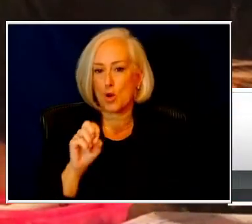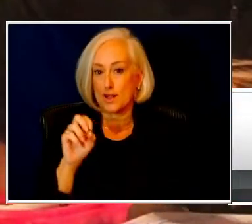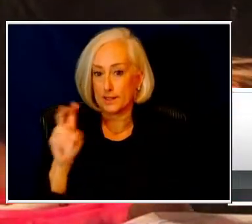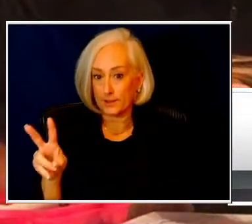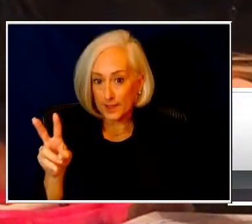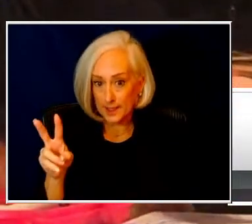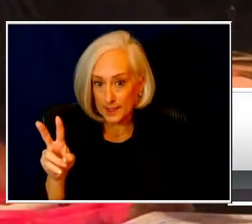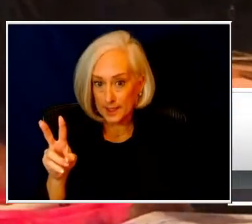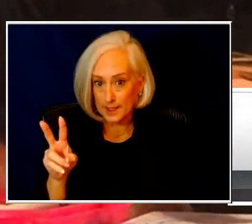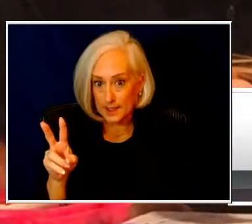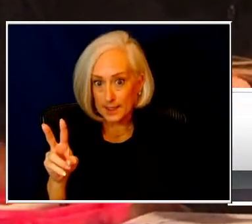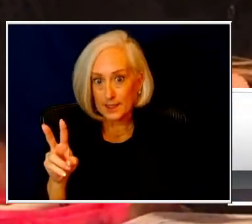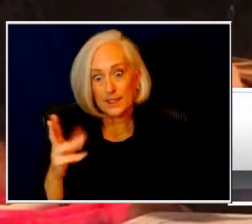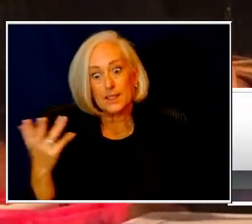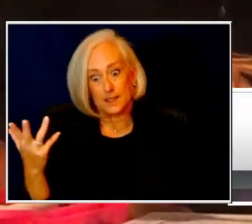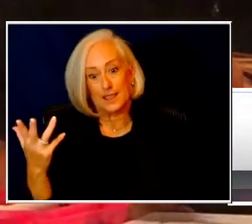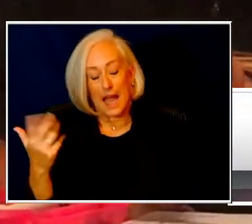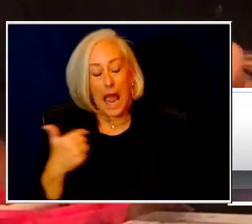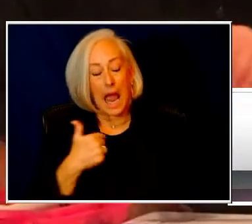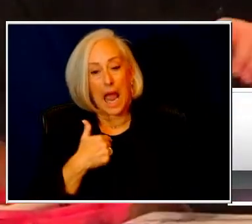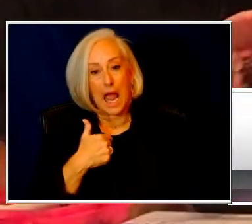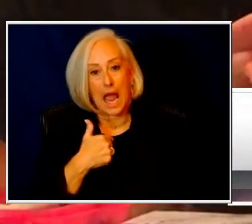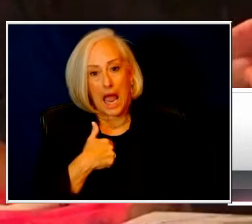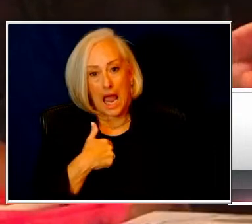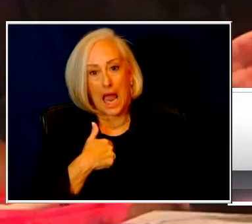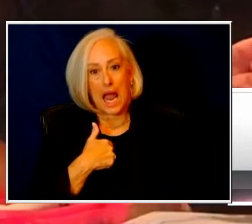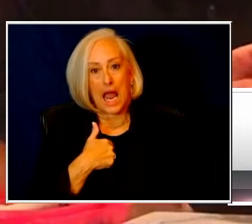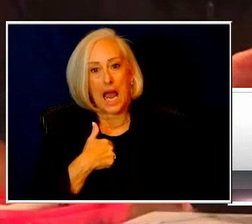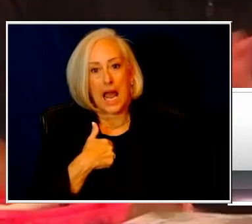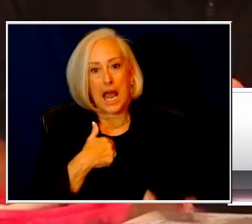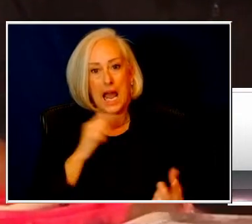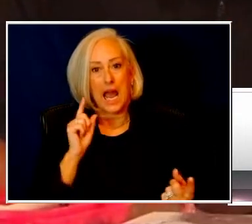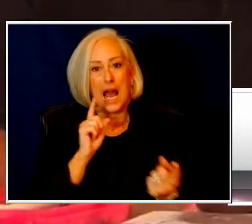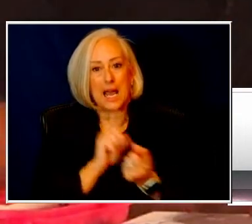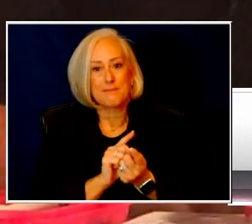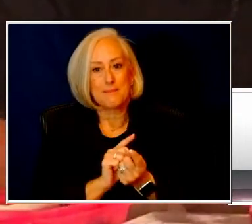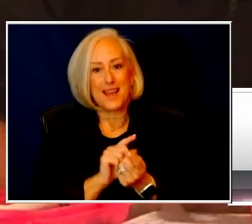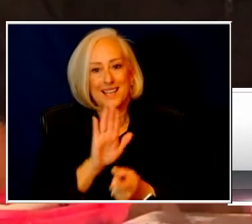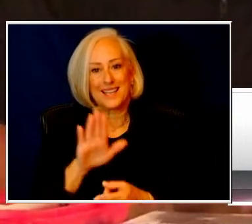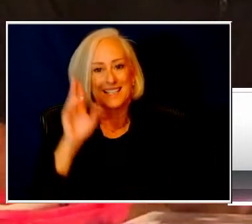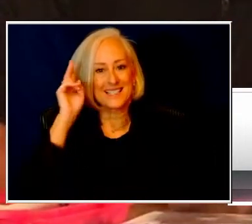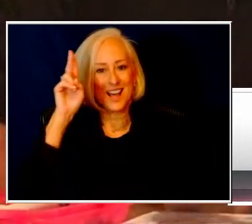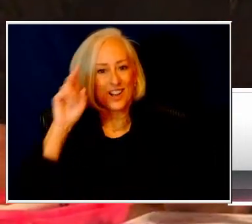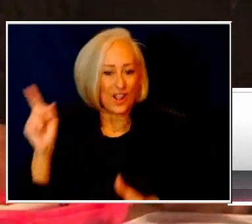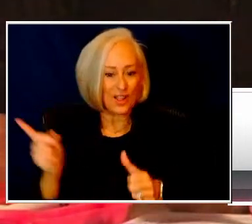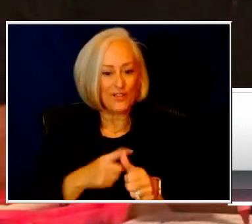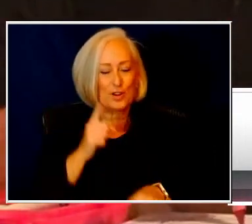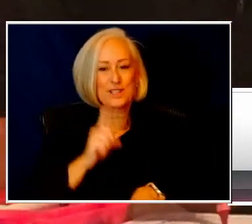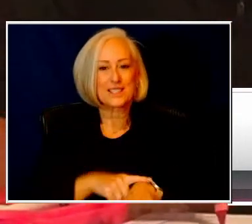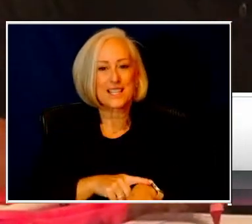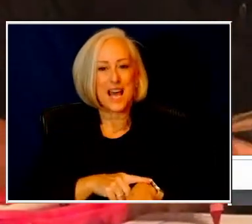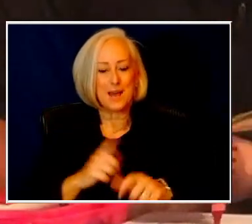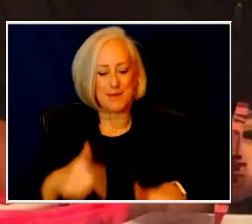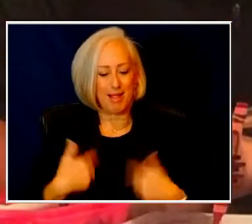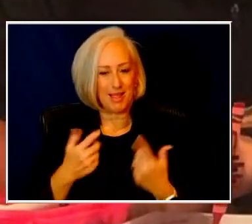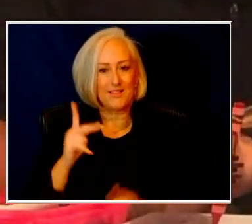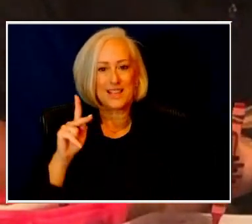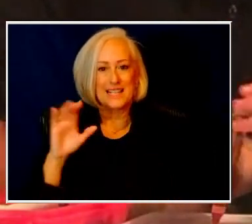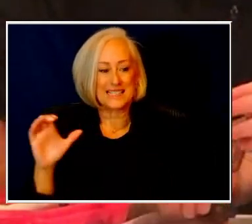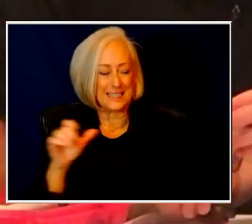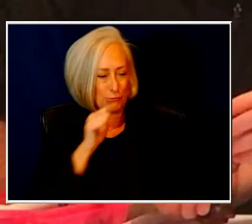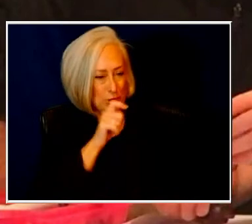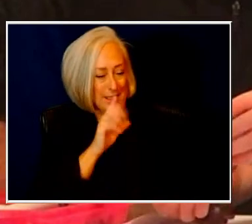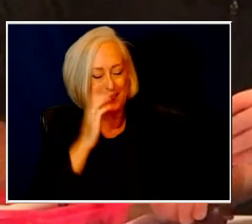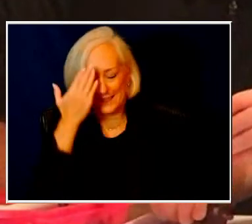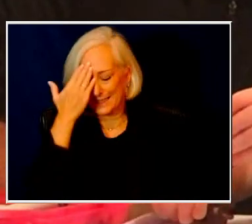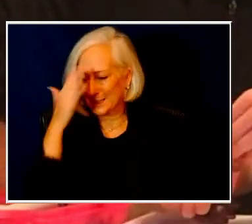know, I basically met for the first time one of his uncles who lived in Kansas City. Didn't know them very much,